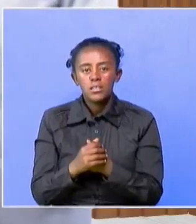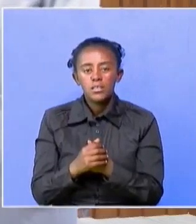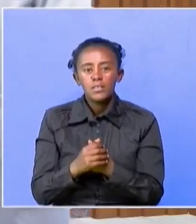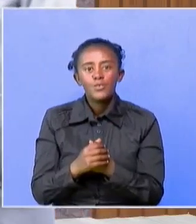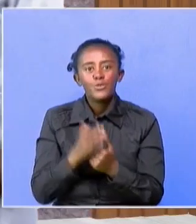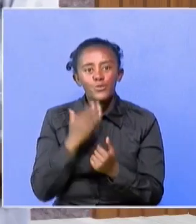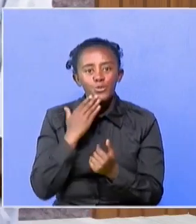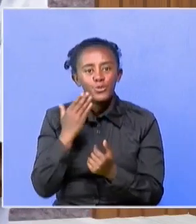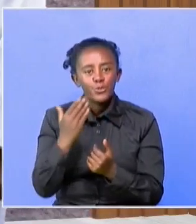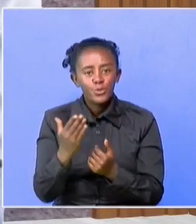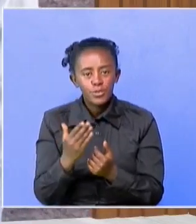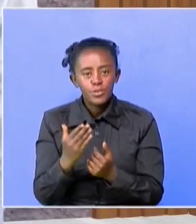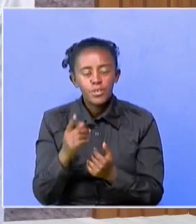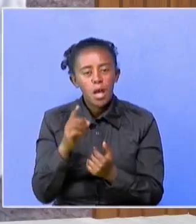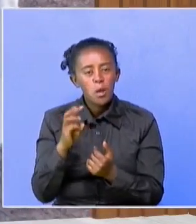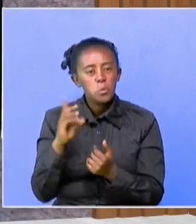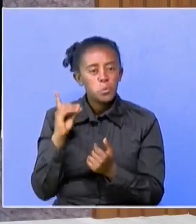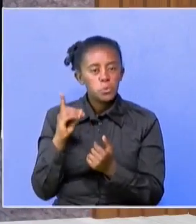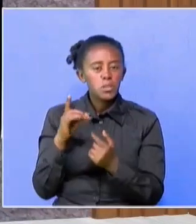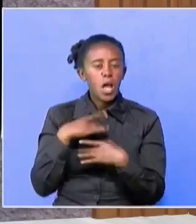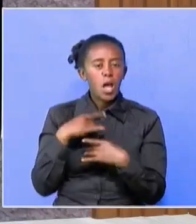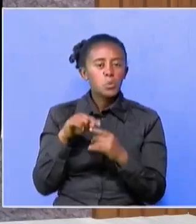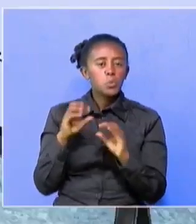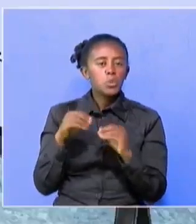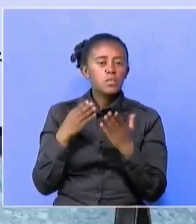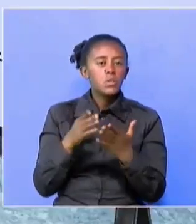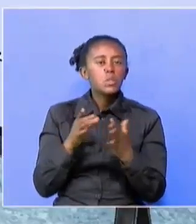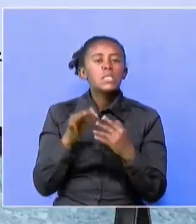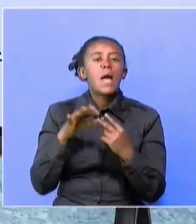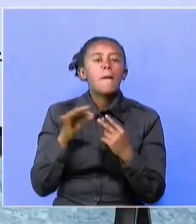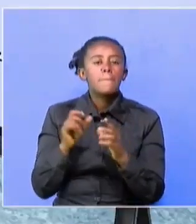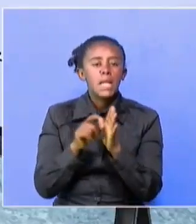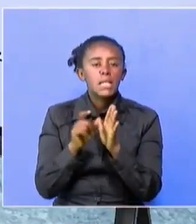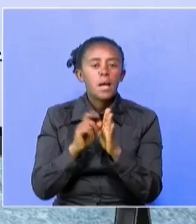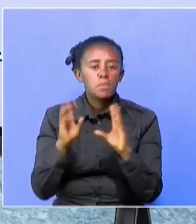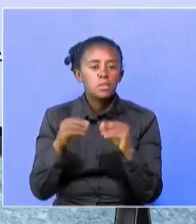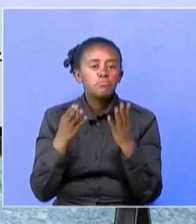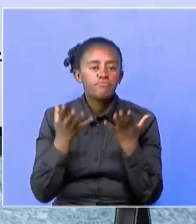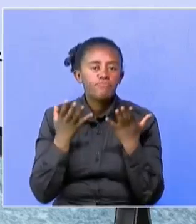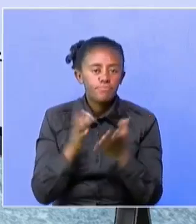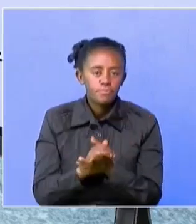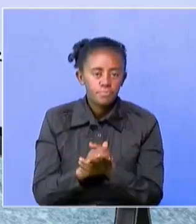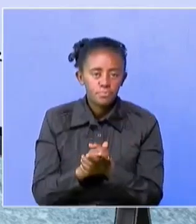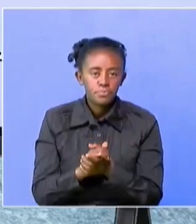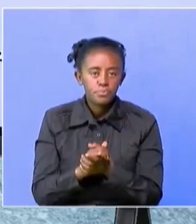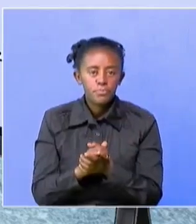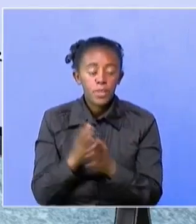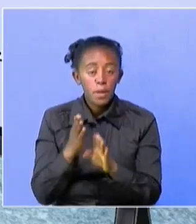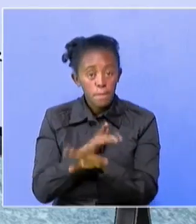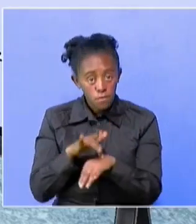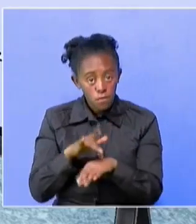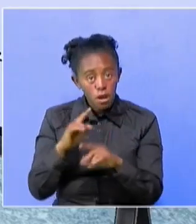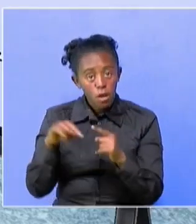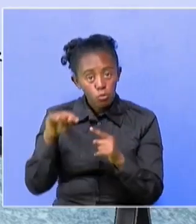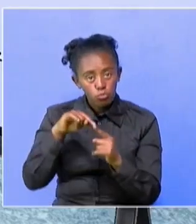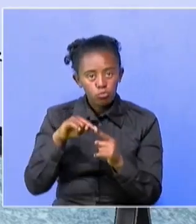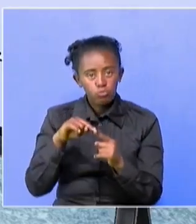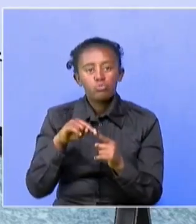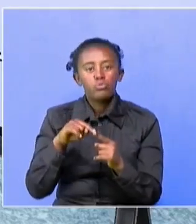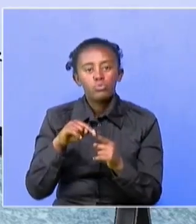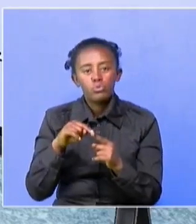Good. I would like to give you one sample example beside this before I go to where?